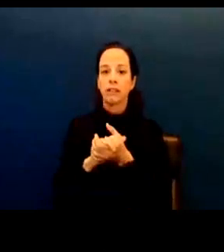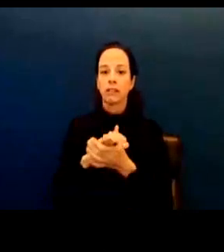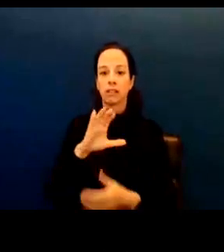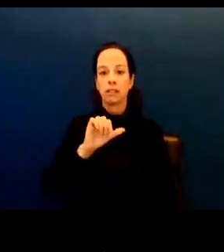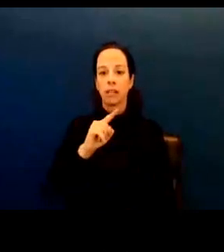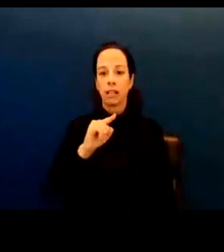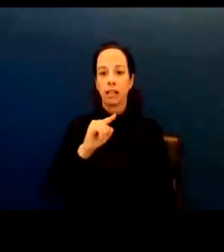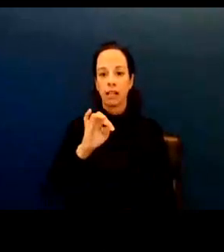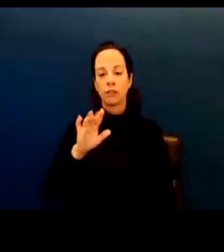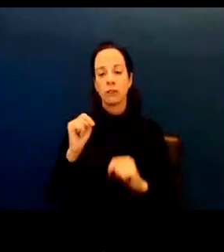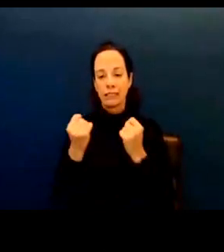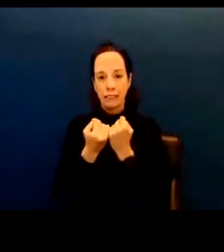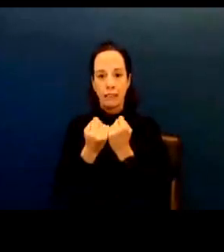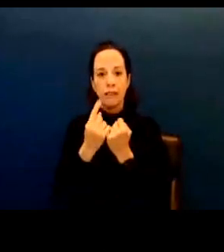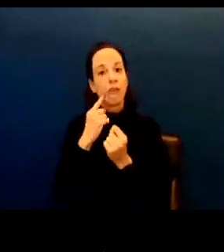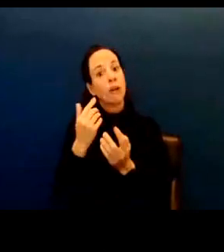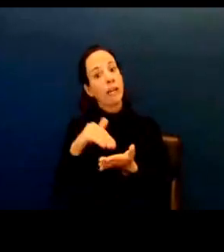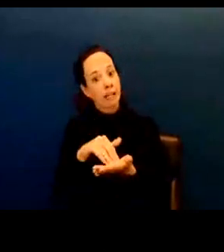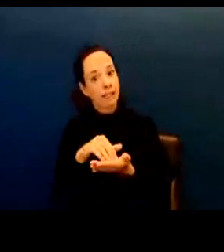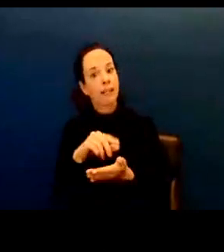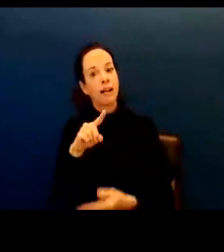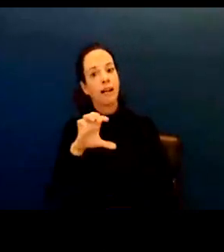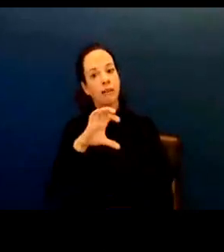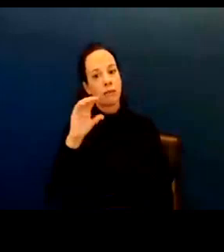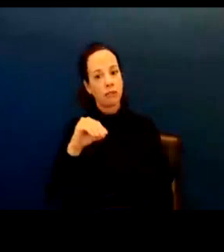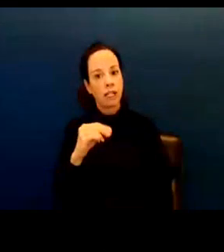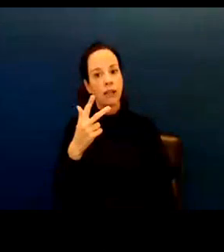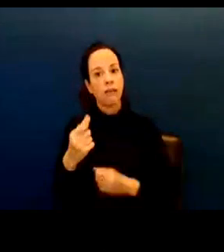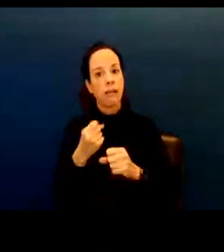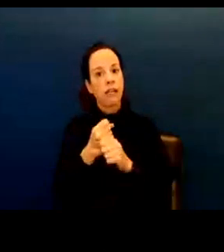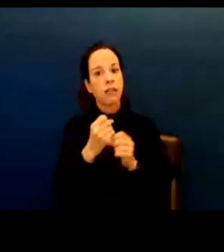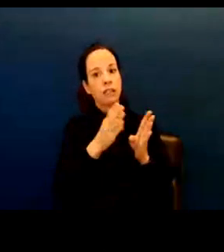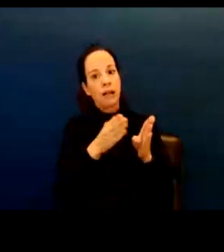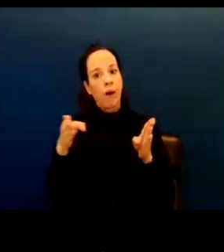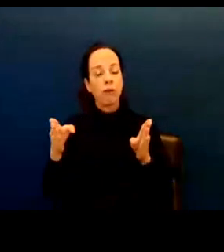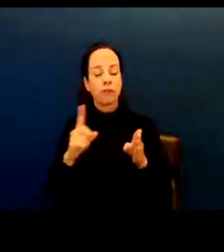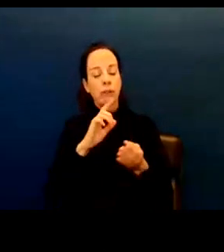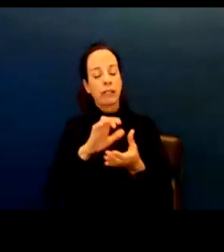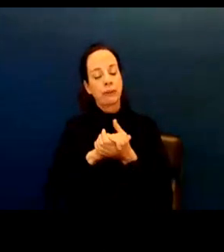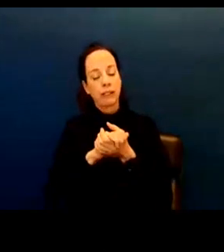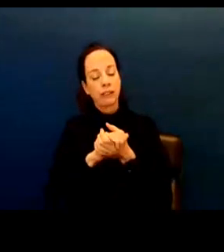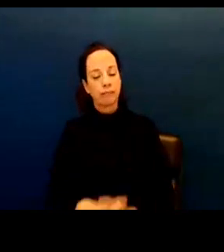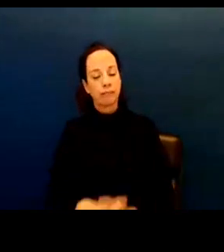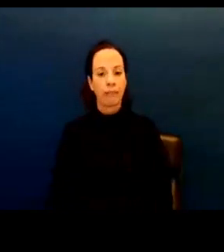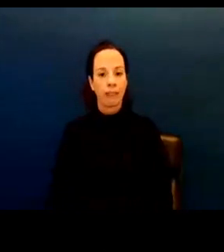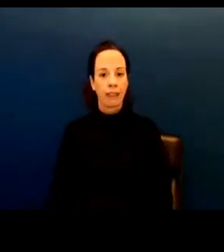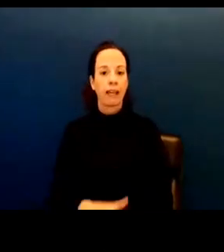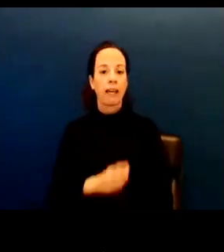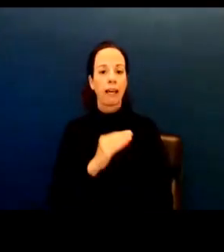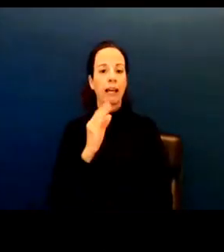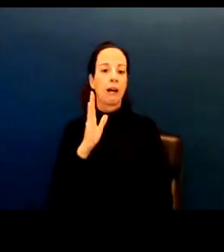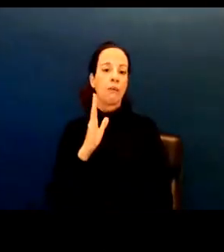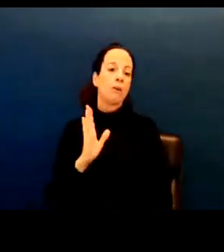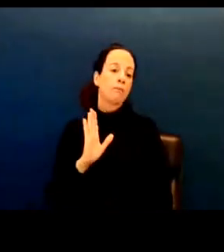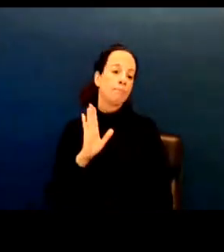team for, again, 100% 2 years in a row. So congratulations. And I'll make a motion to